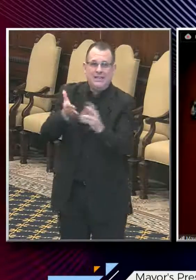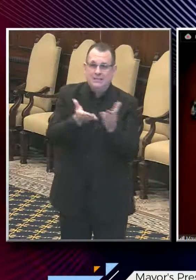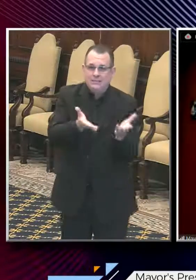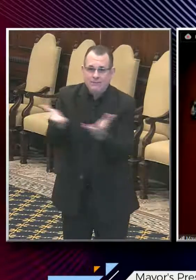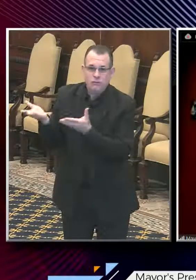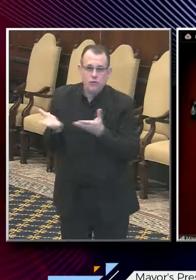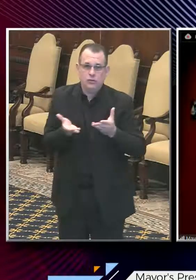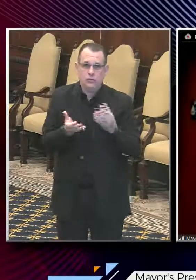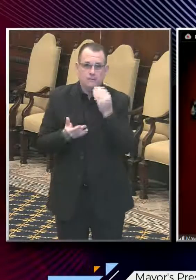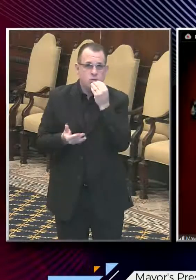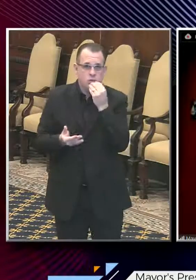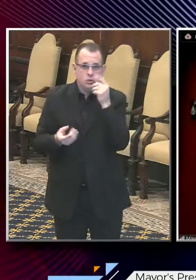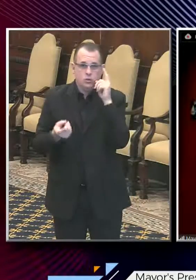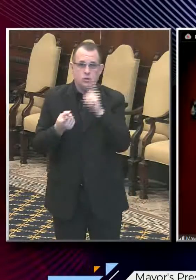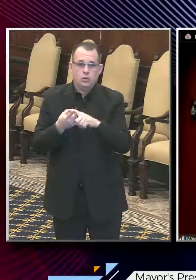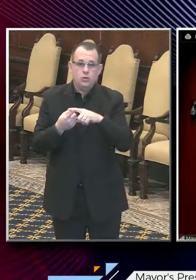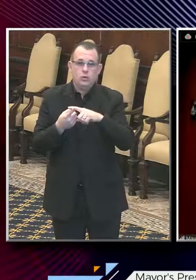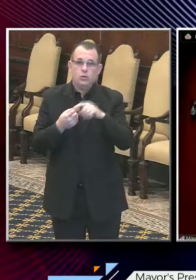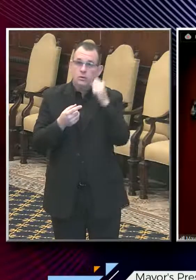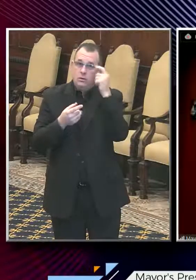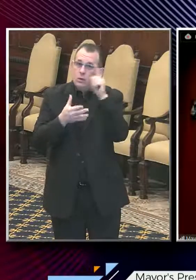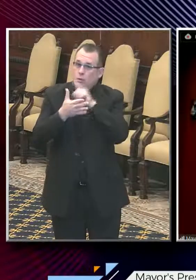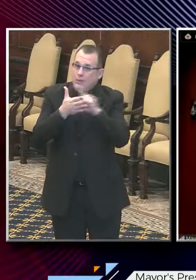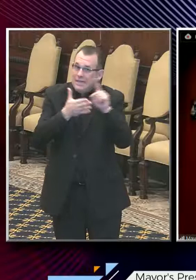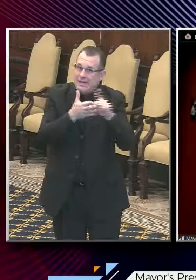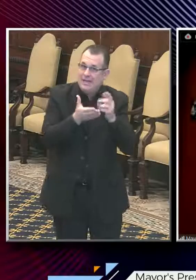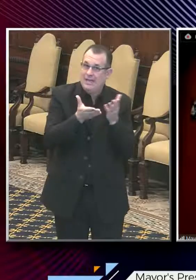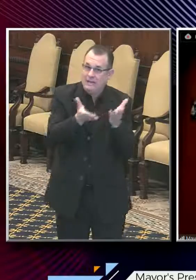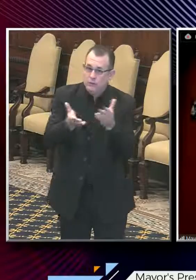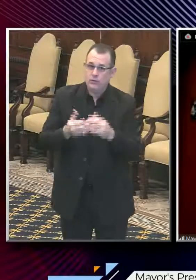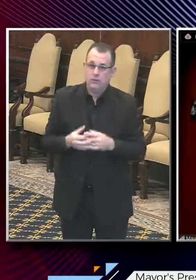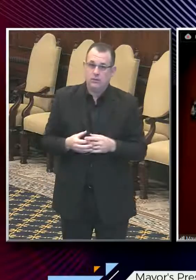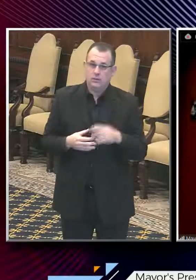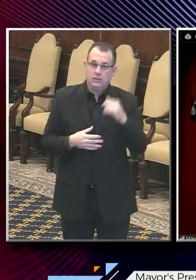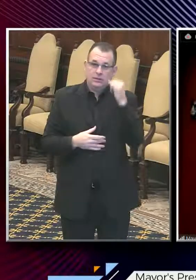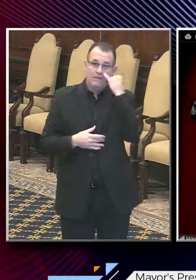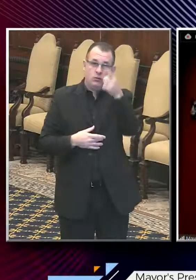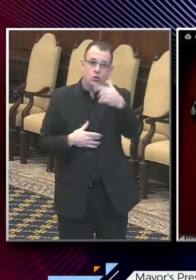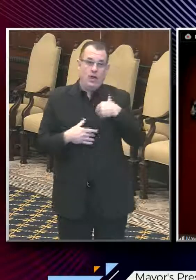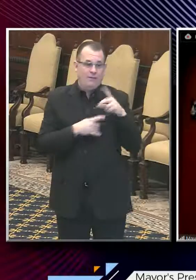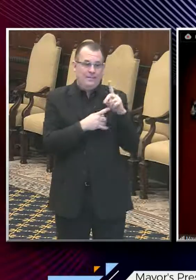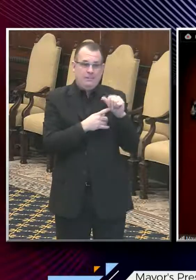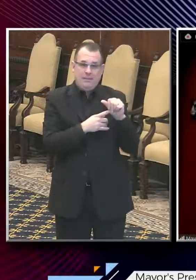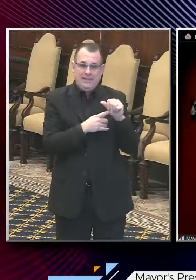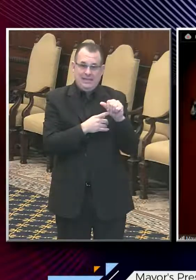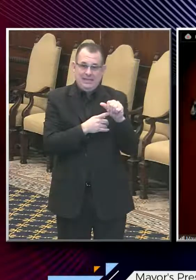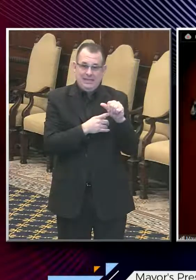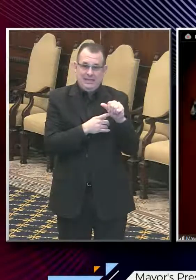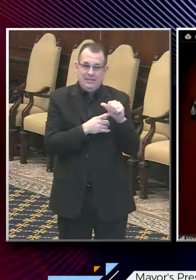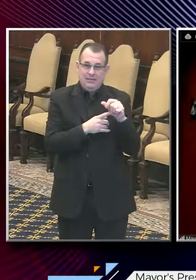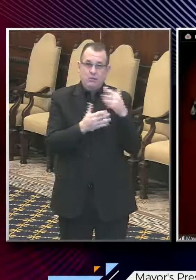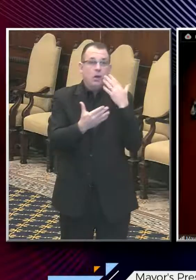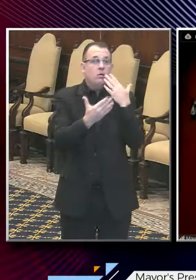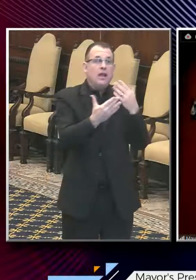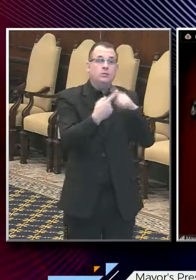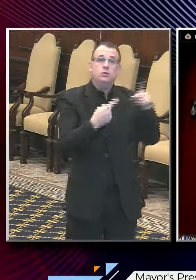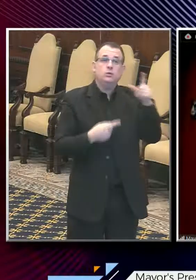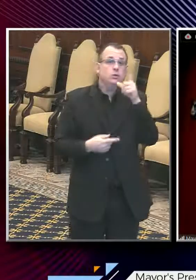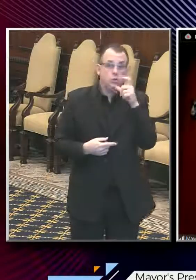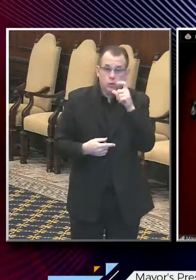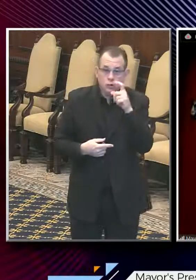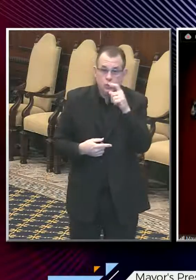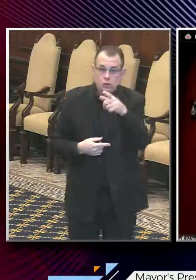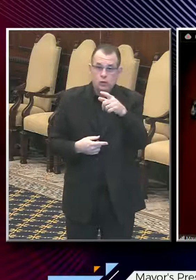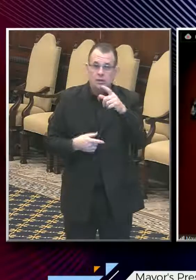homes due to a disability. This program is thanks to a partnership among Liberty Resources, Caring for Friends, and Share